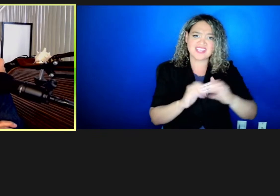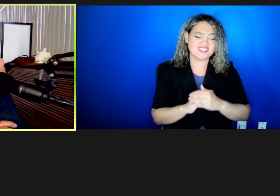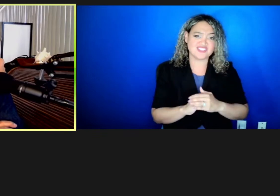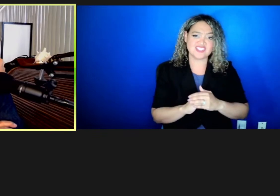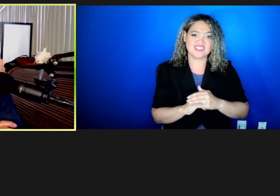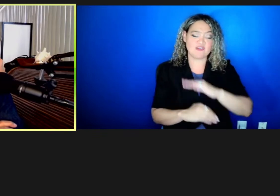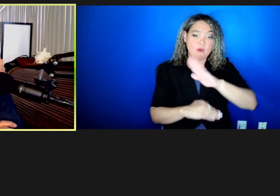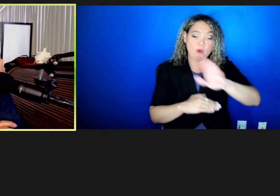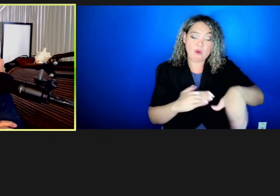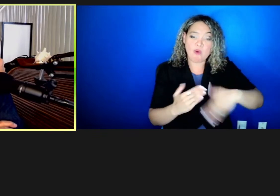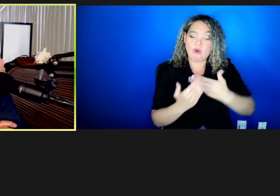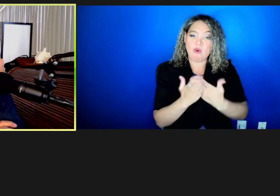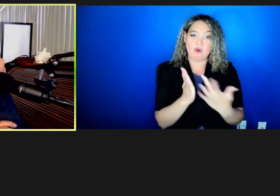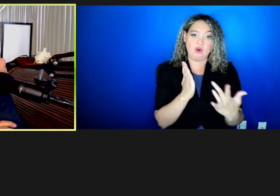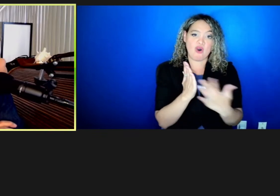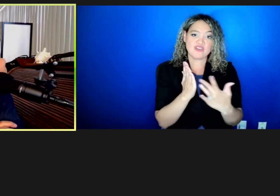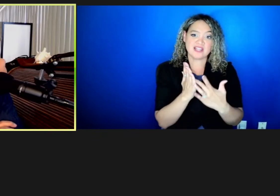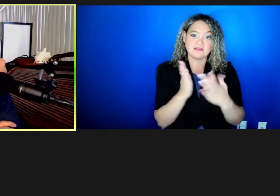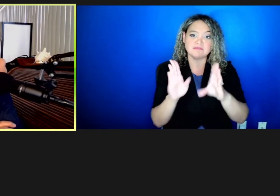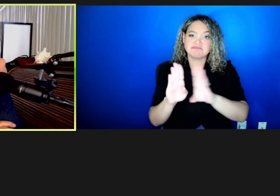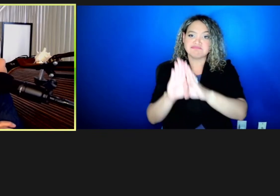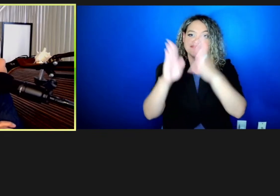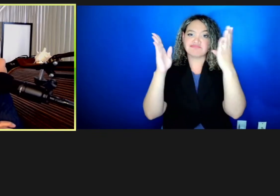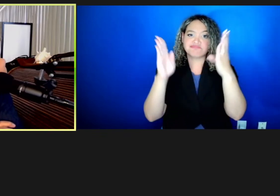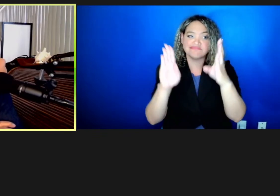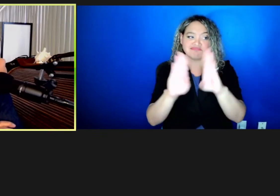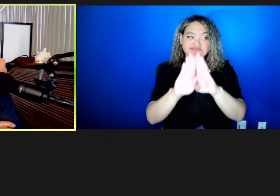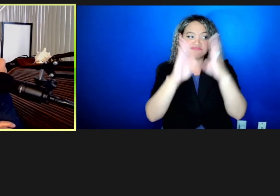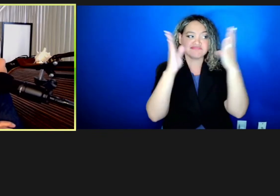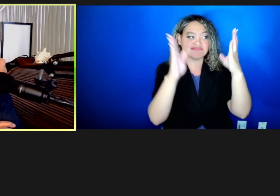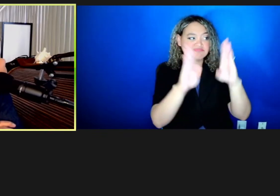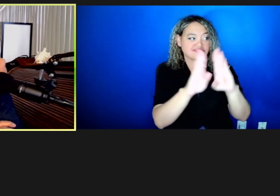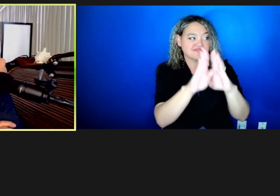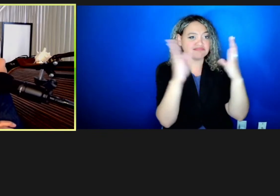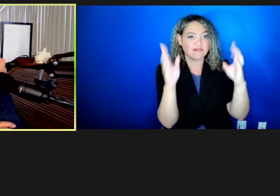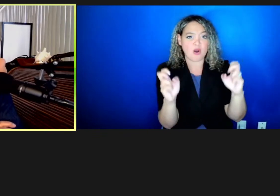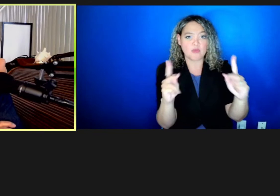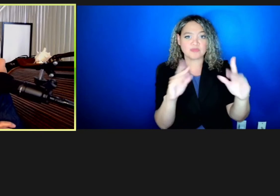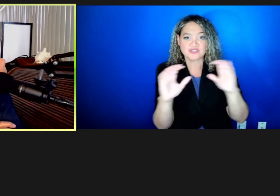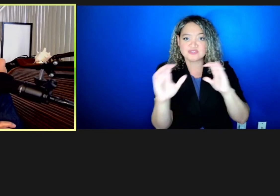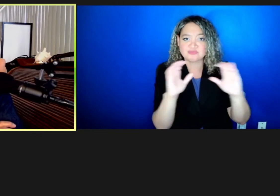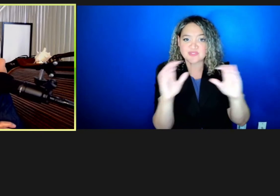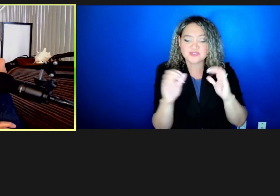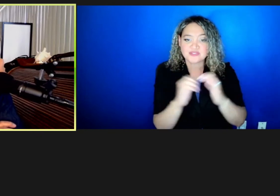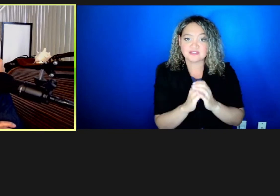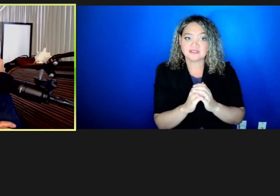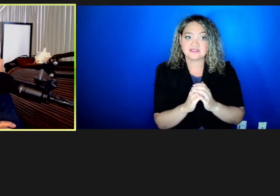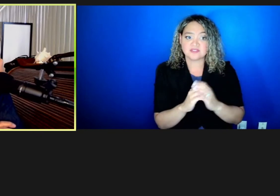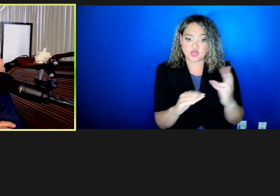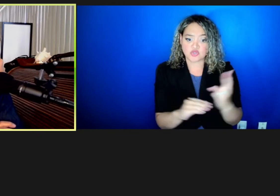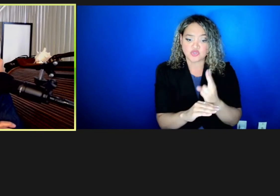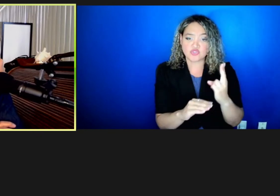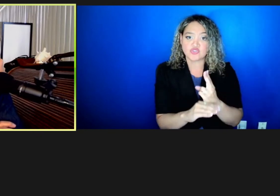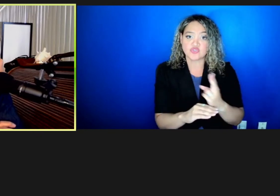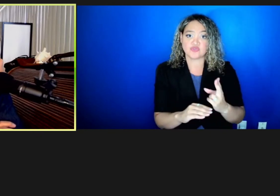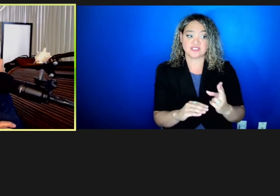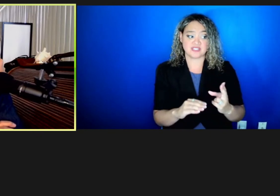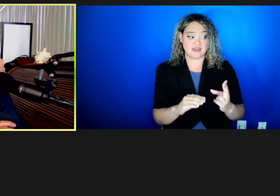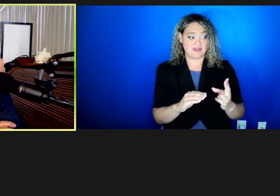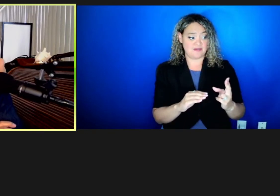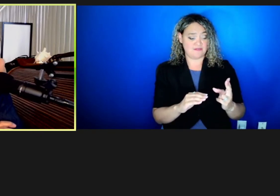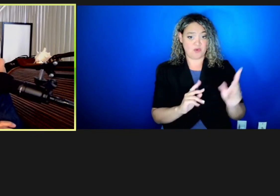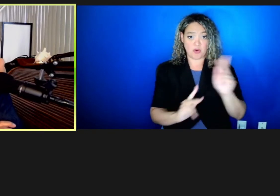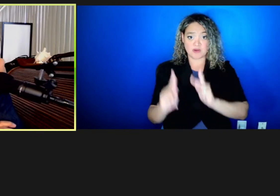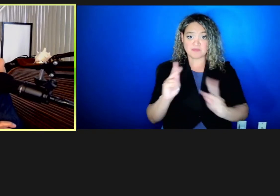our technology can open doors of communication. May we use them all to strengthen the human family